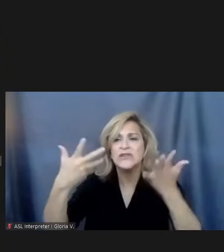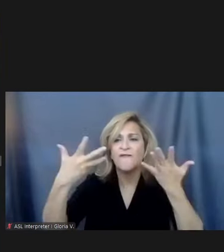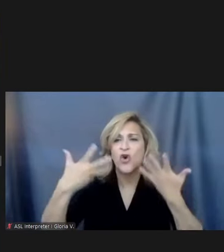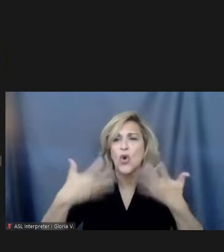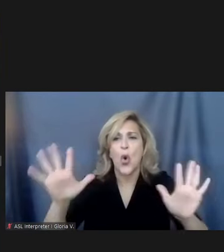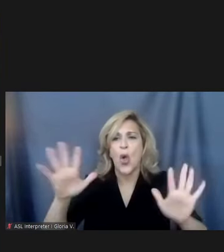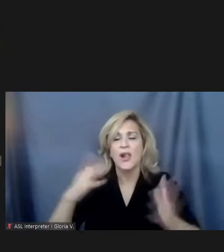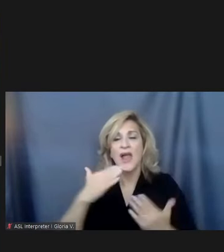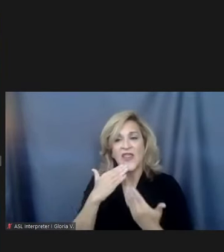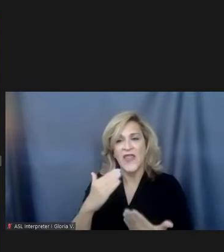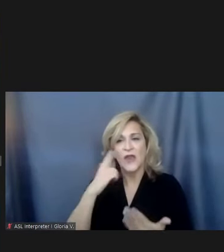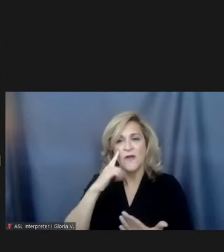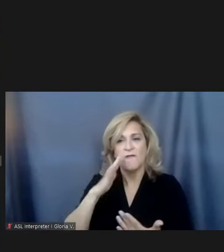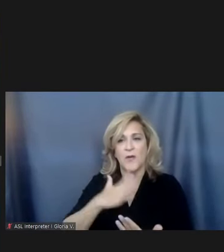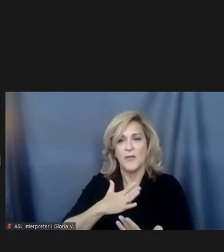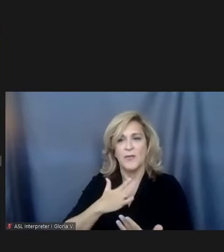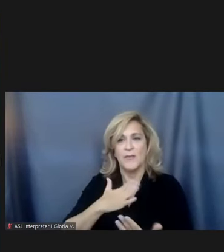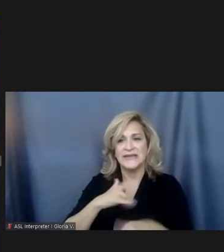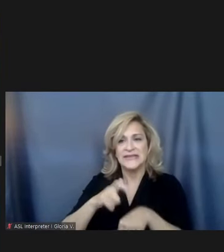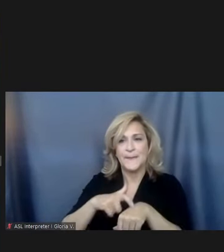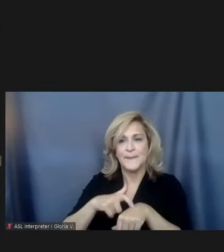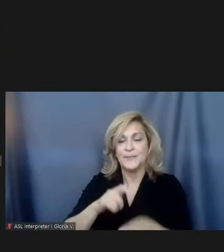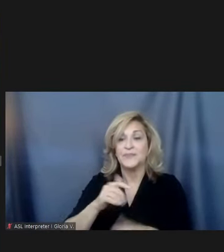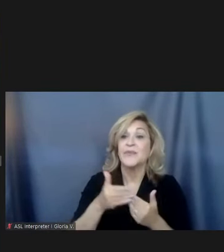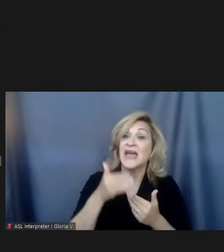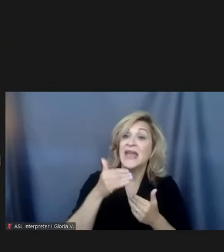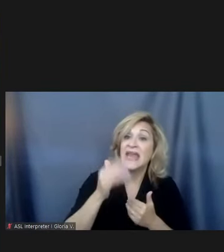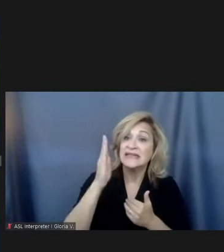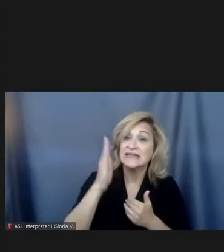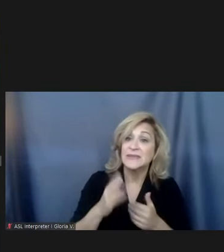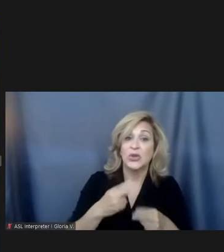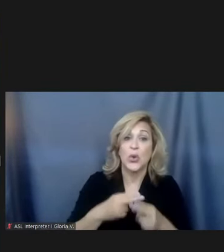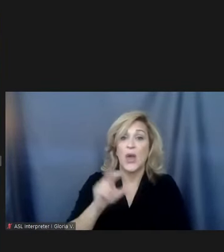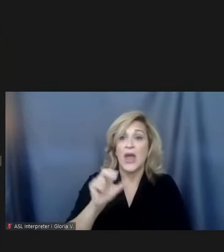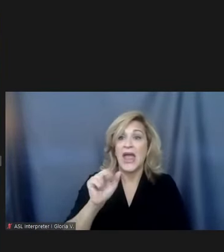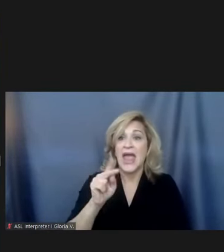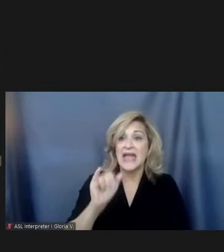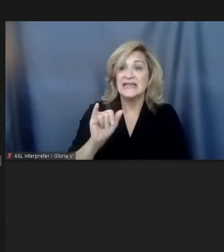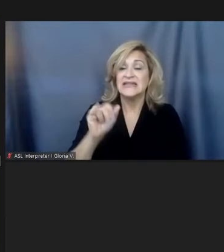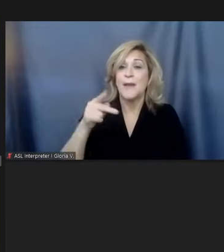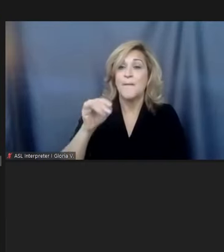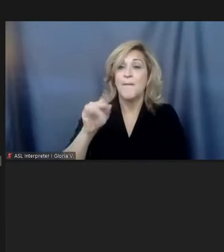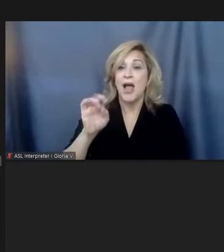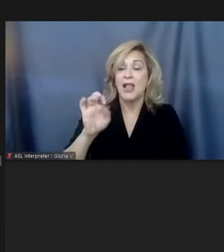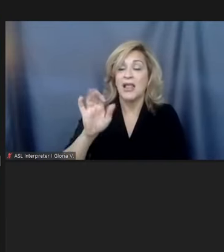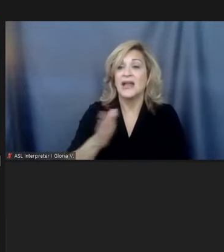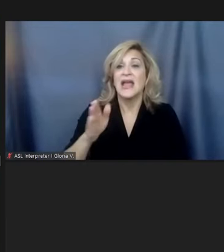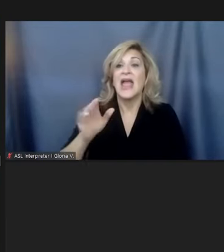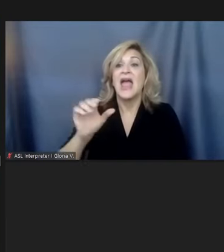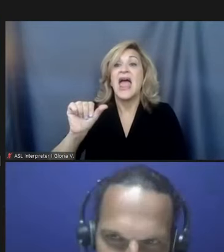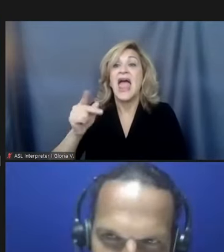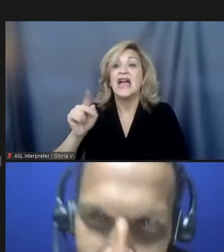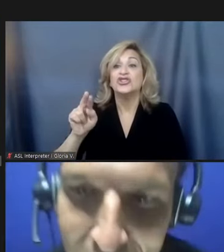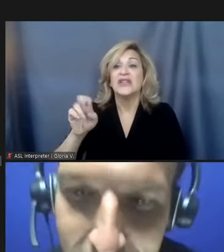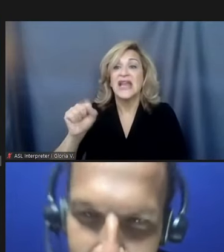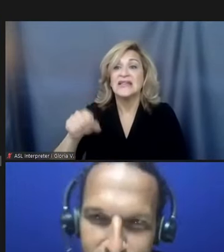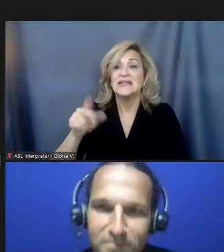Thank you. Our next speaker is Andy Pollack, followed by Andreas Piedrahita.